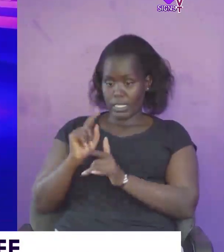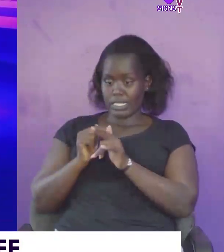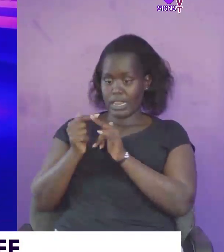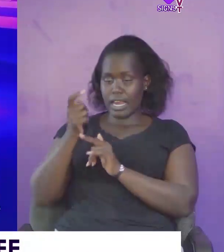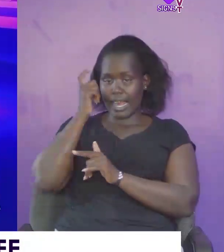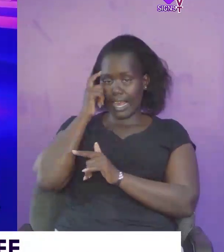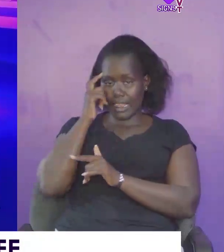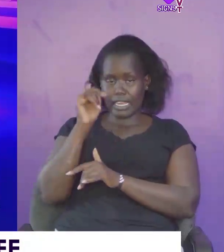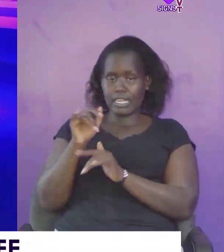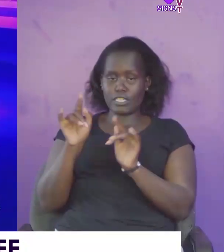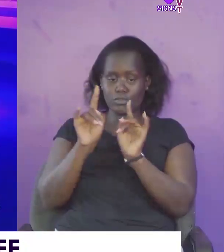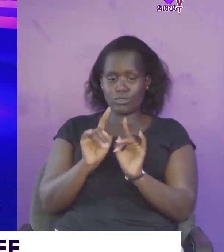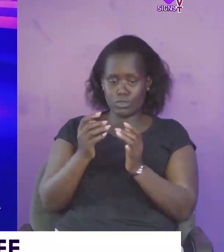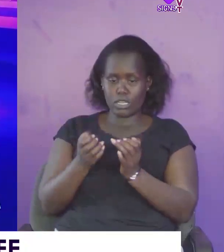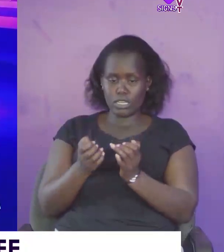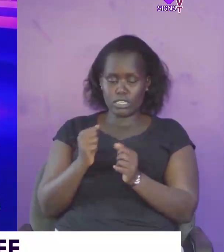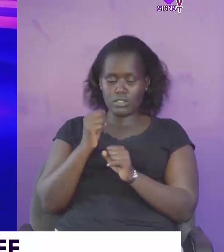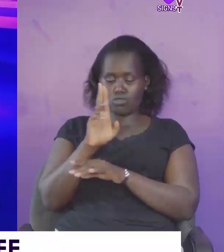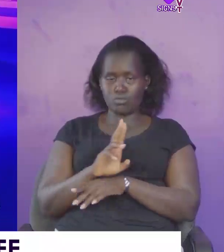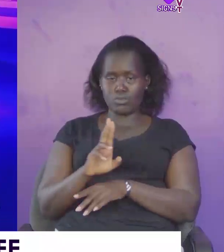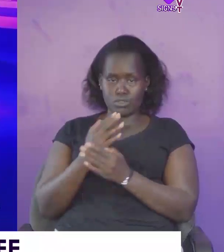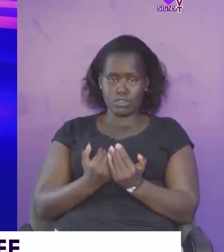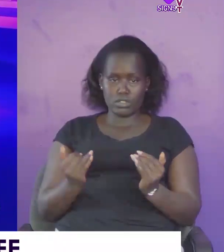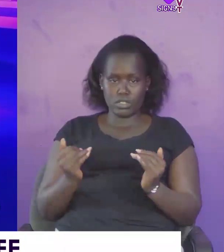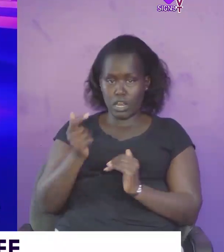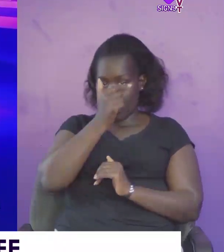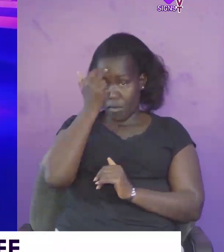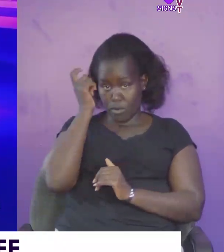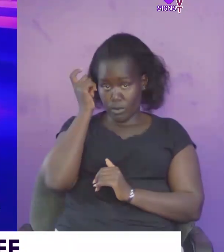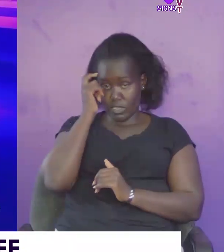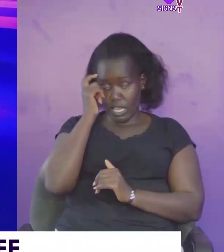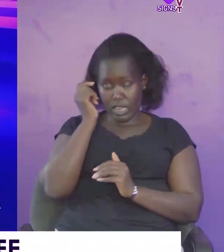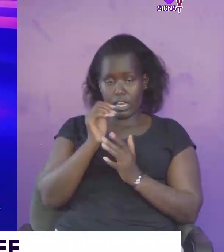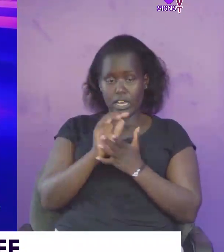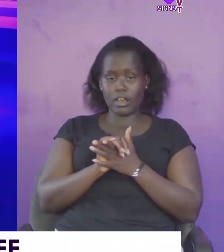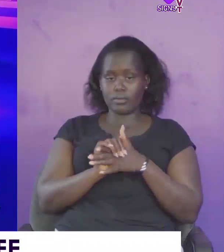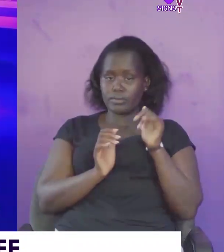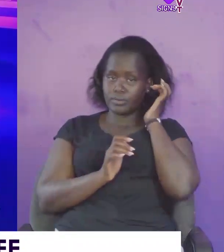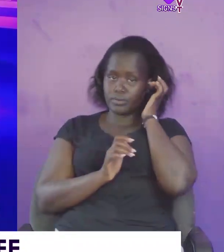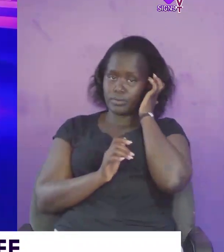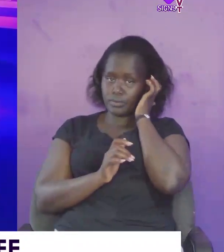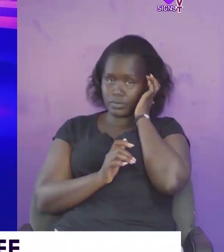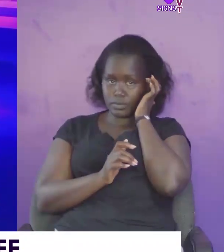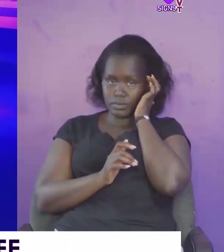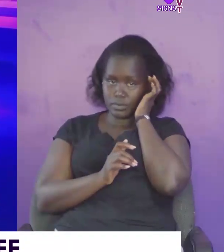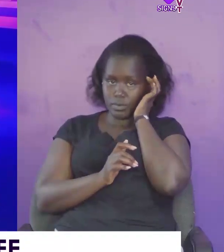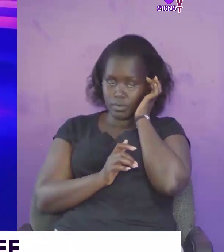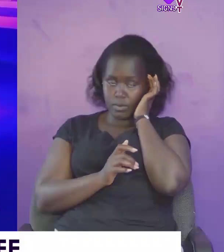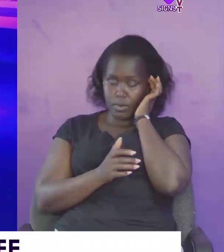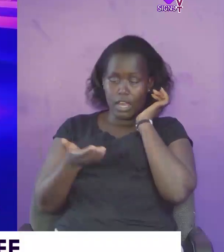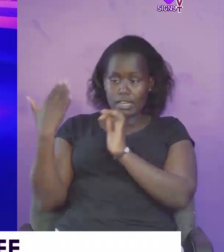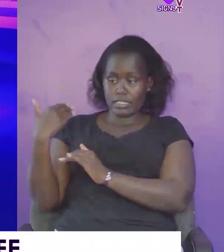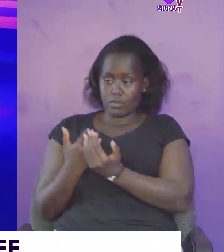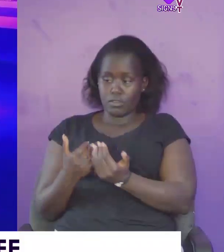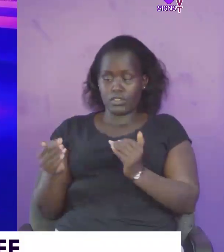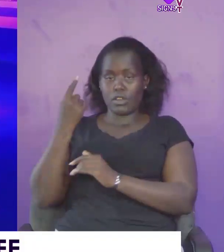such also need to apply to the children, because I think a while ago the children used to belong to the society. Yes. And like